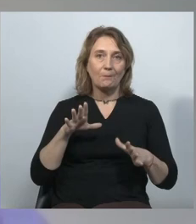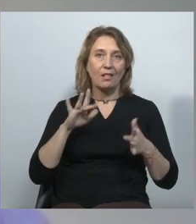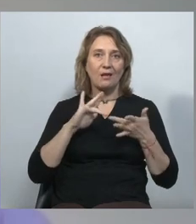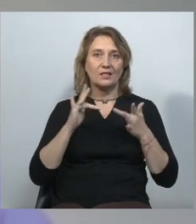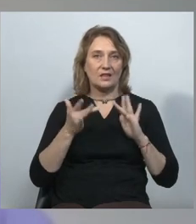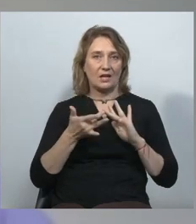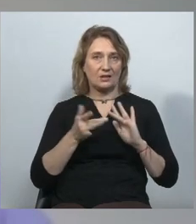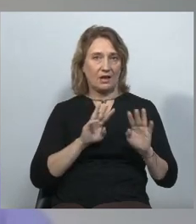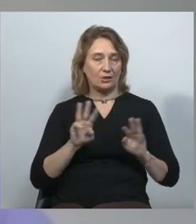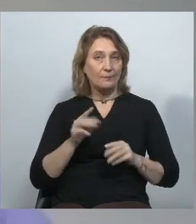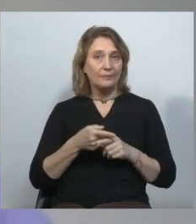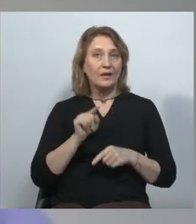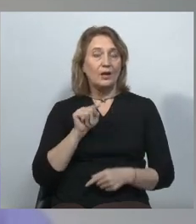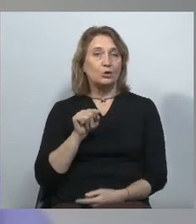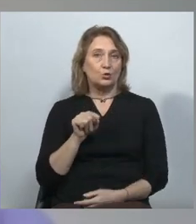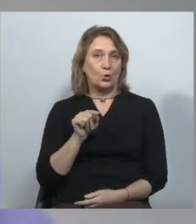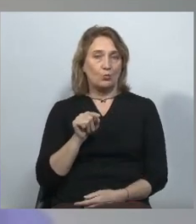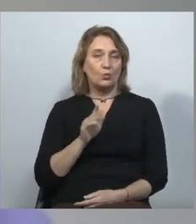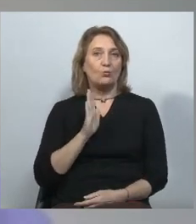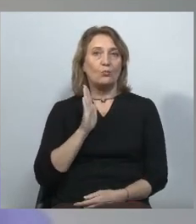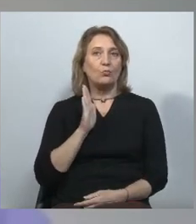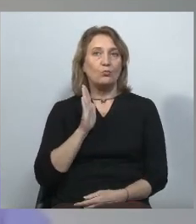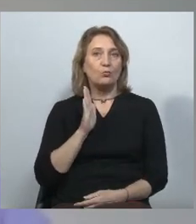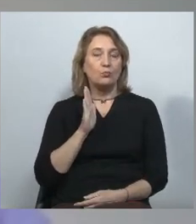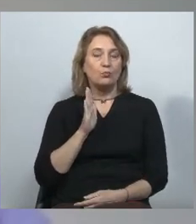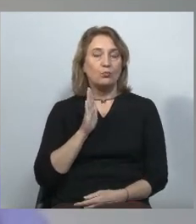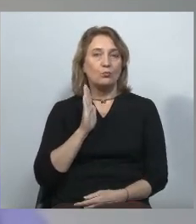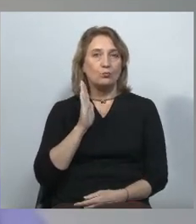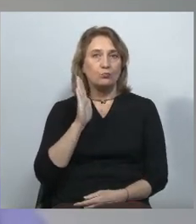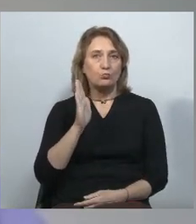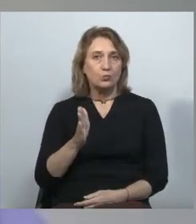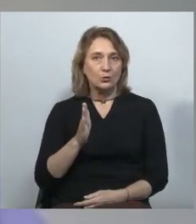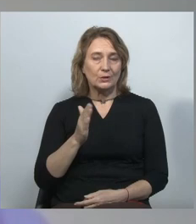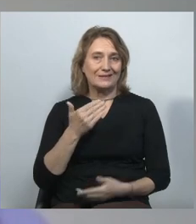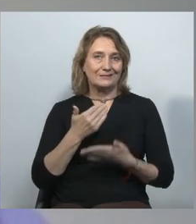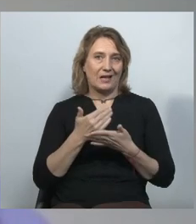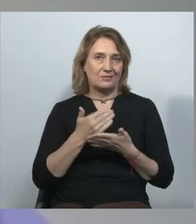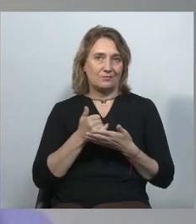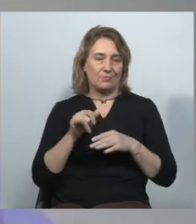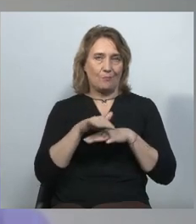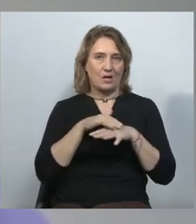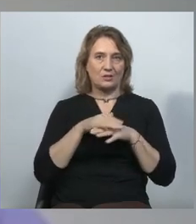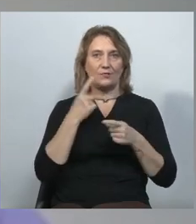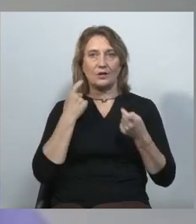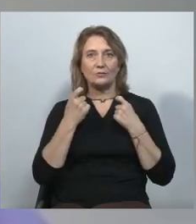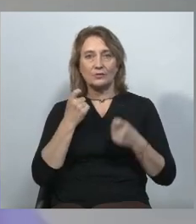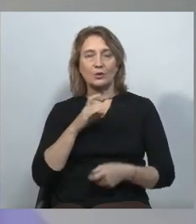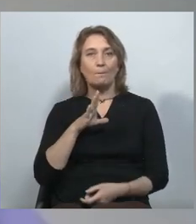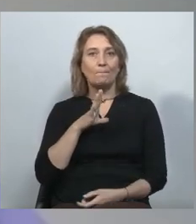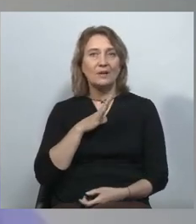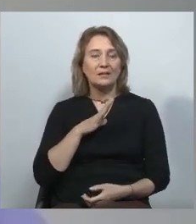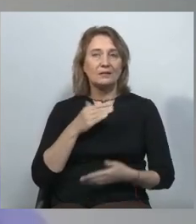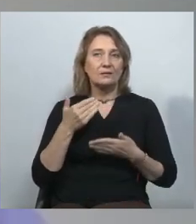society without internet. That is why to be a media for them, to